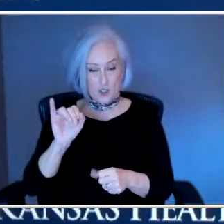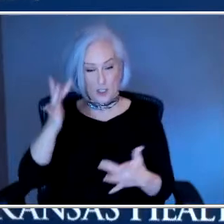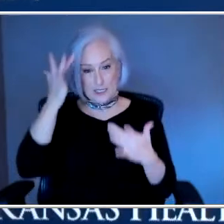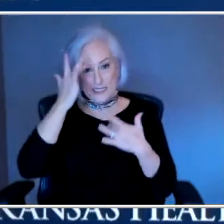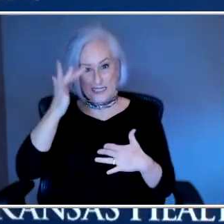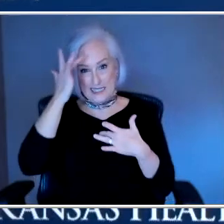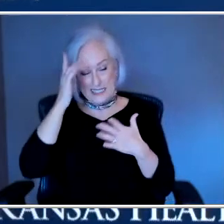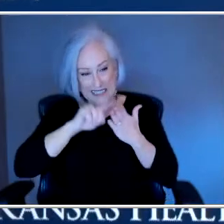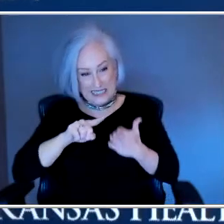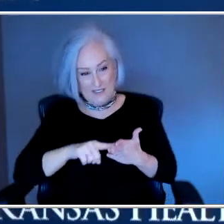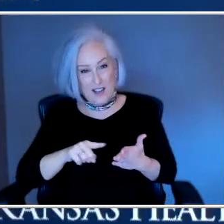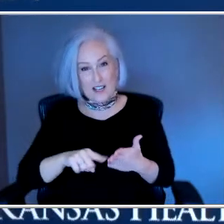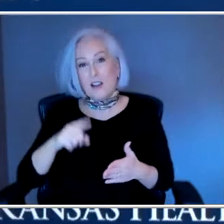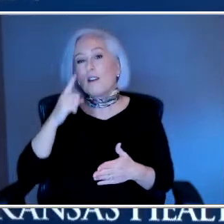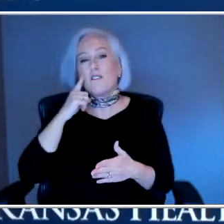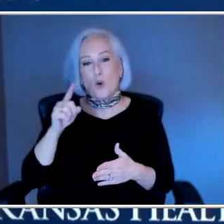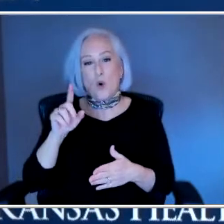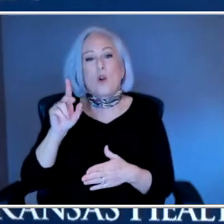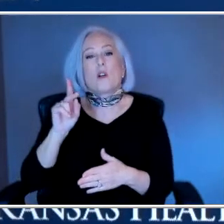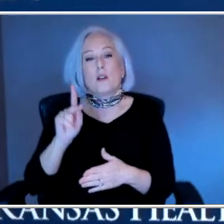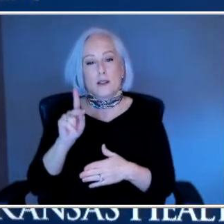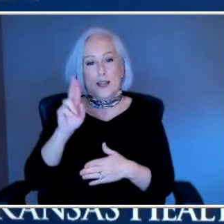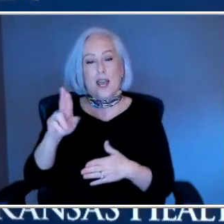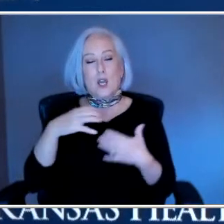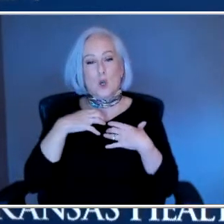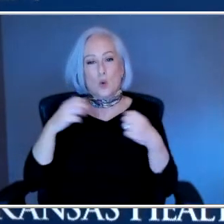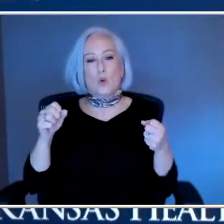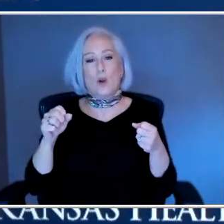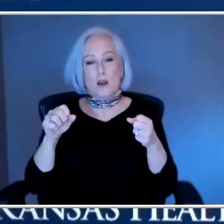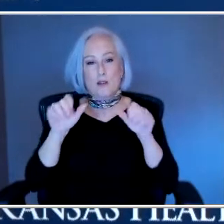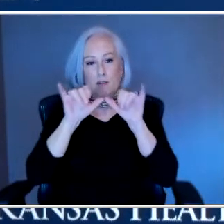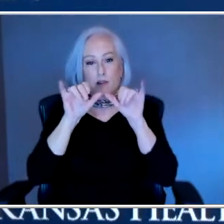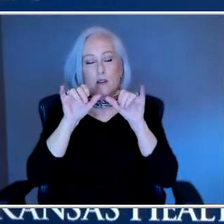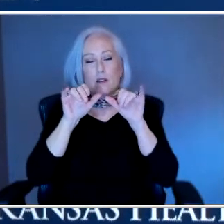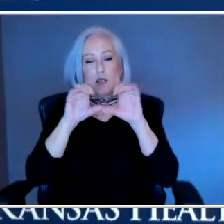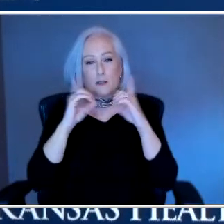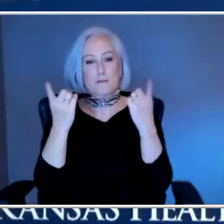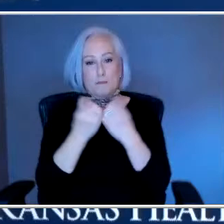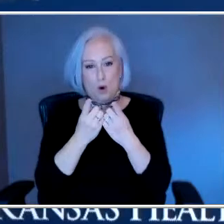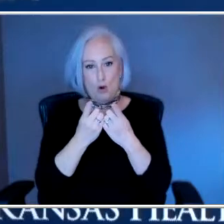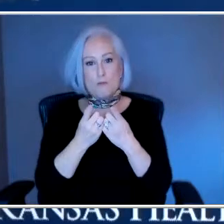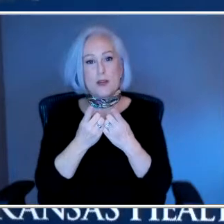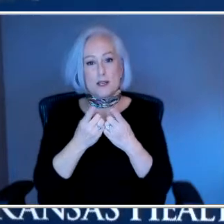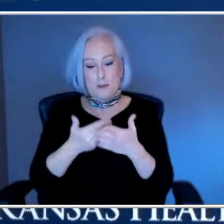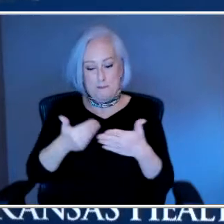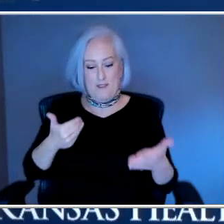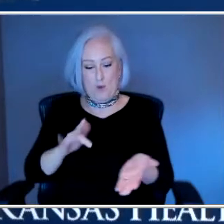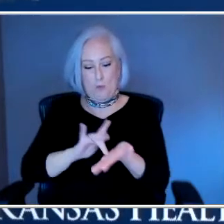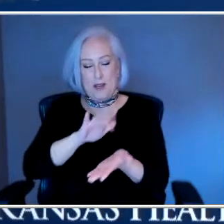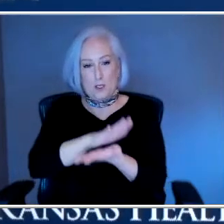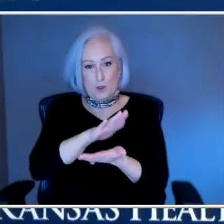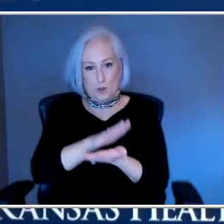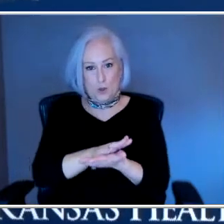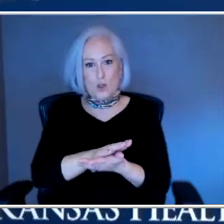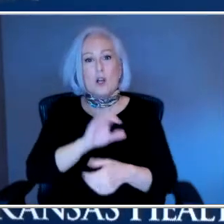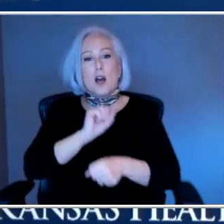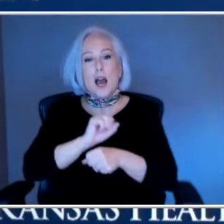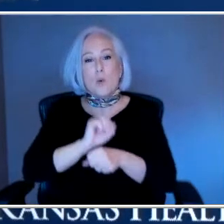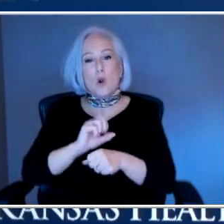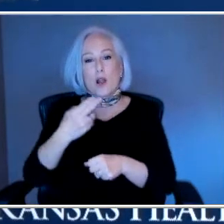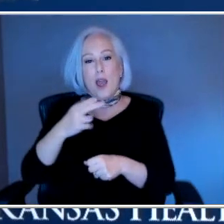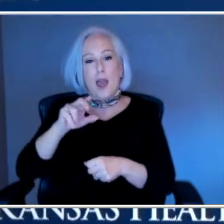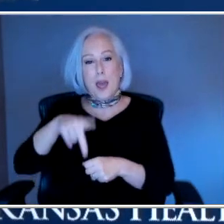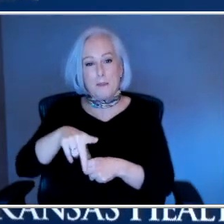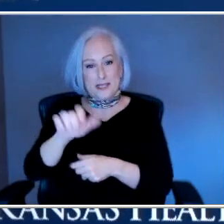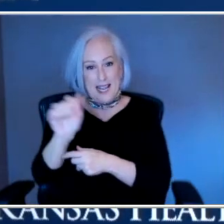Health Department prior to medical school, I had to work on a hepatitis A outbreak in the Kansas City area as well. Hepatitis A outbreaks do